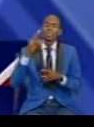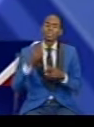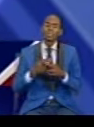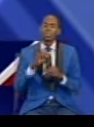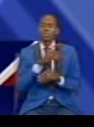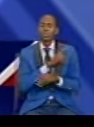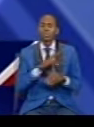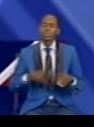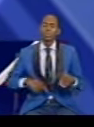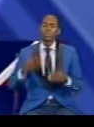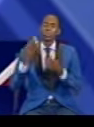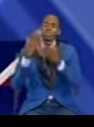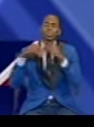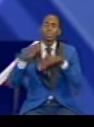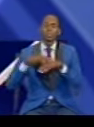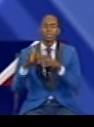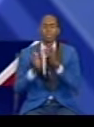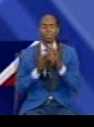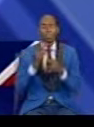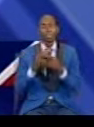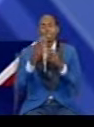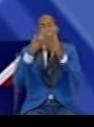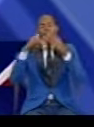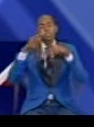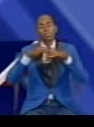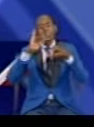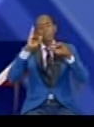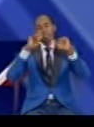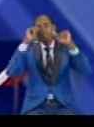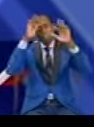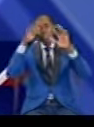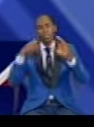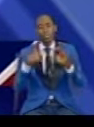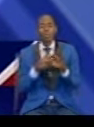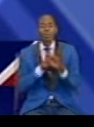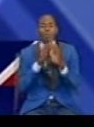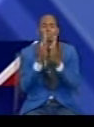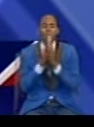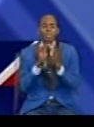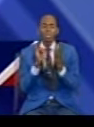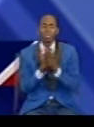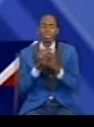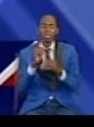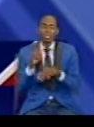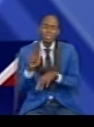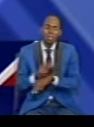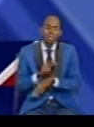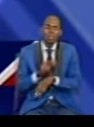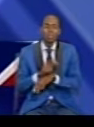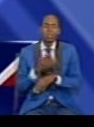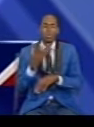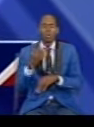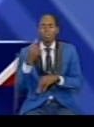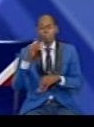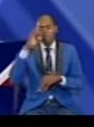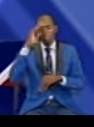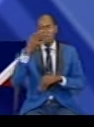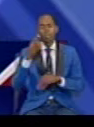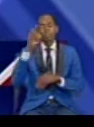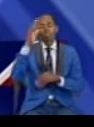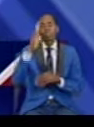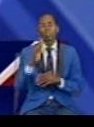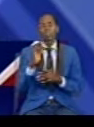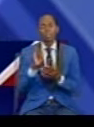in the name of Jesus. Heavenly Father, we pray that the labor of the man of God, that